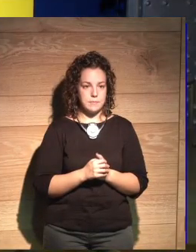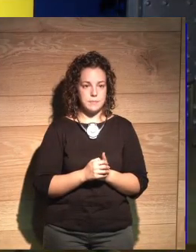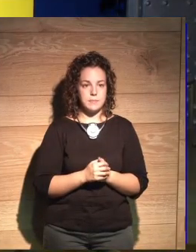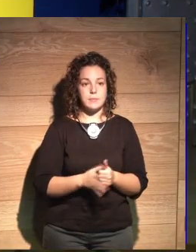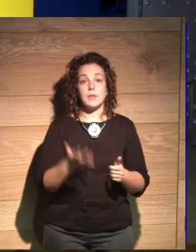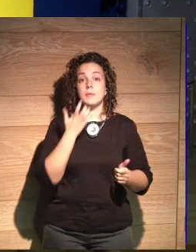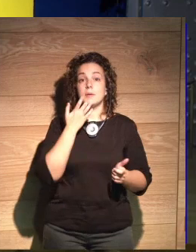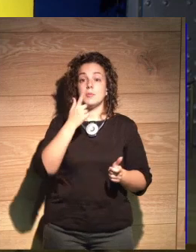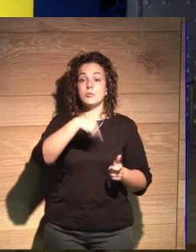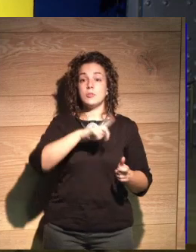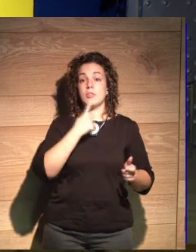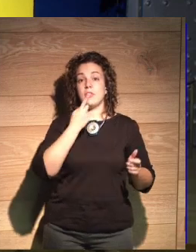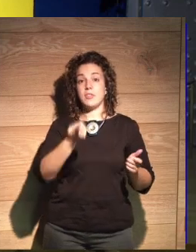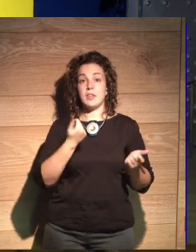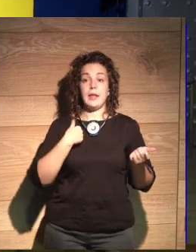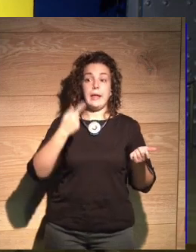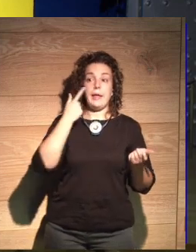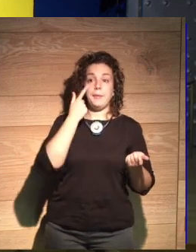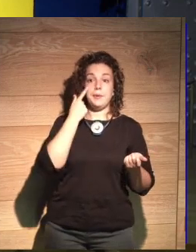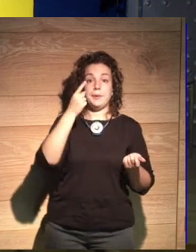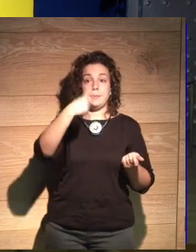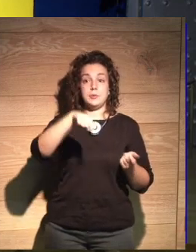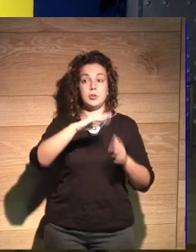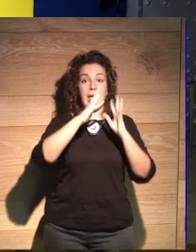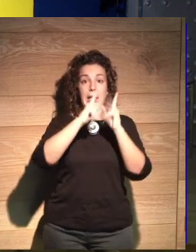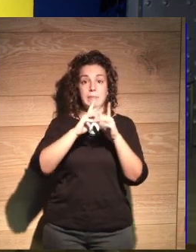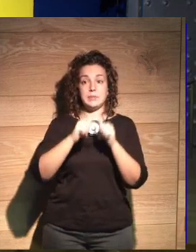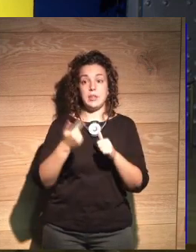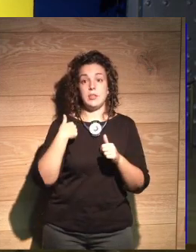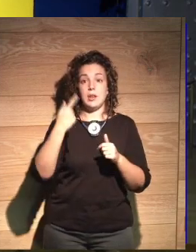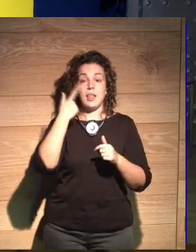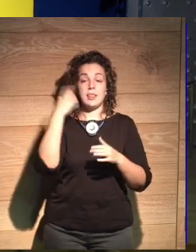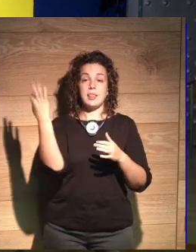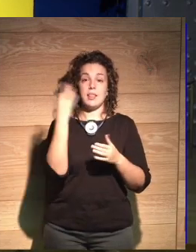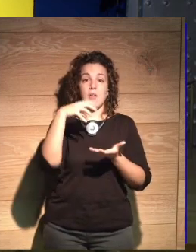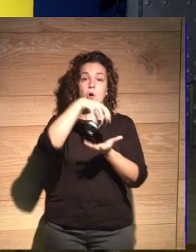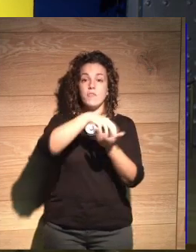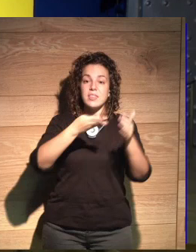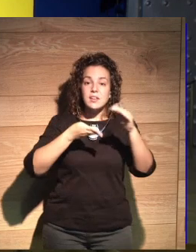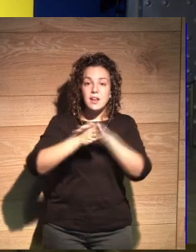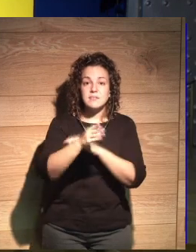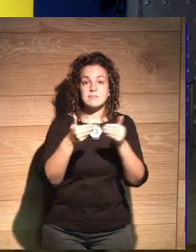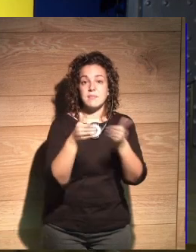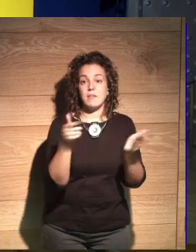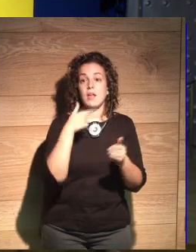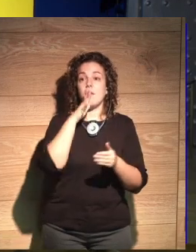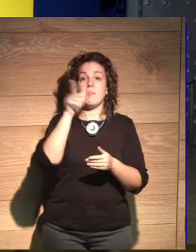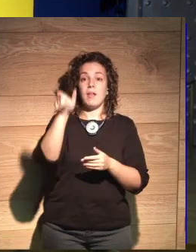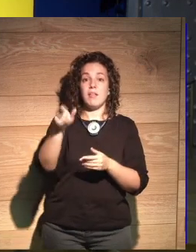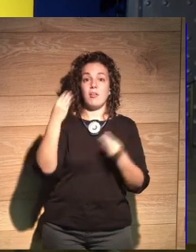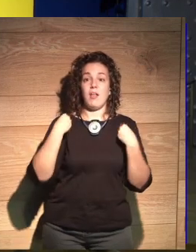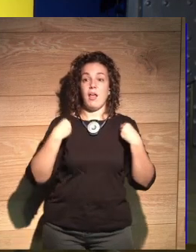majorities, yes, the state of Alabama opened those offices one day a month. Those are ways in